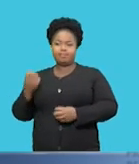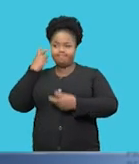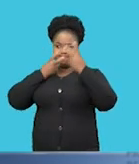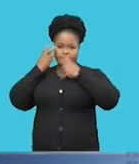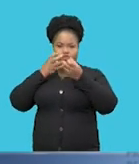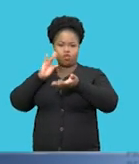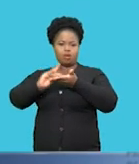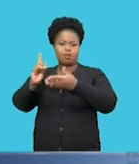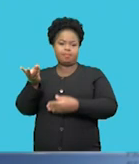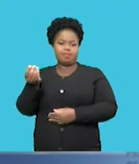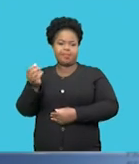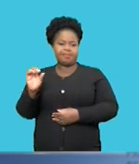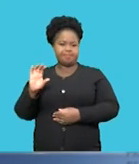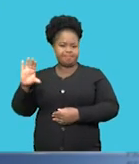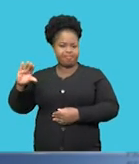that particular cash.